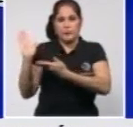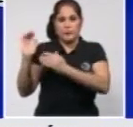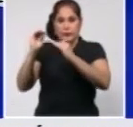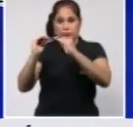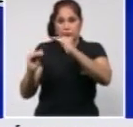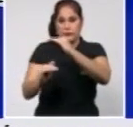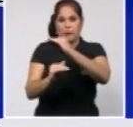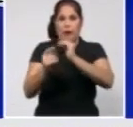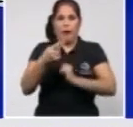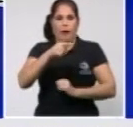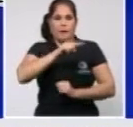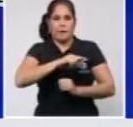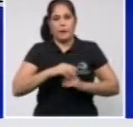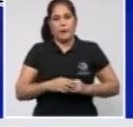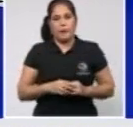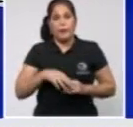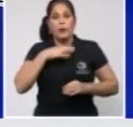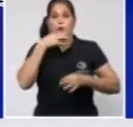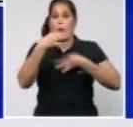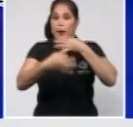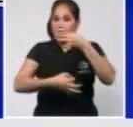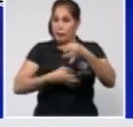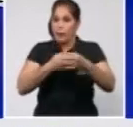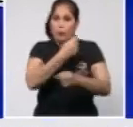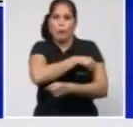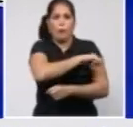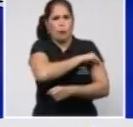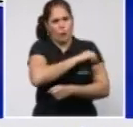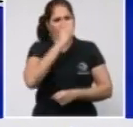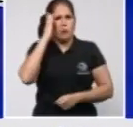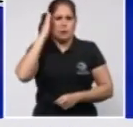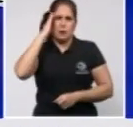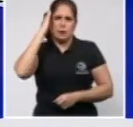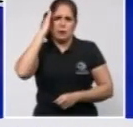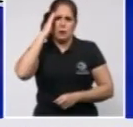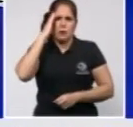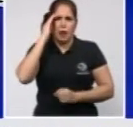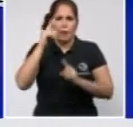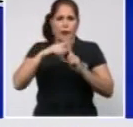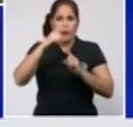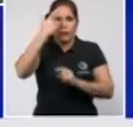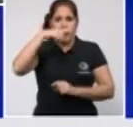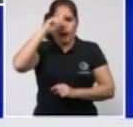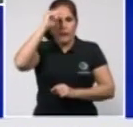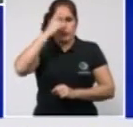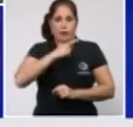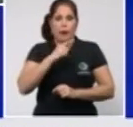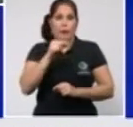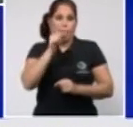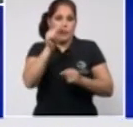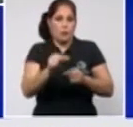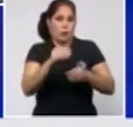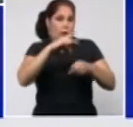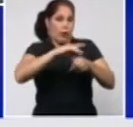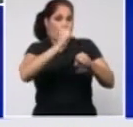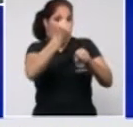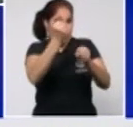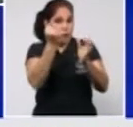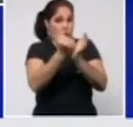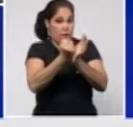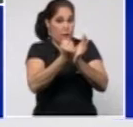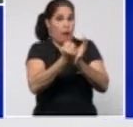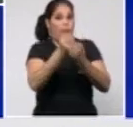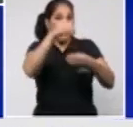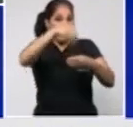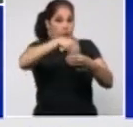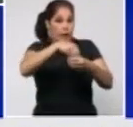per 100,000 inhabitants over the last 15 days. Meanwhile, Cienfuegos, Pinar